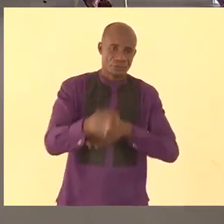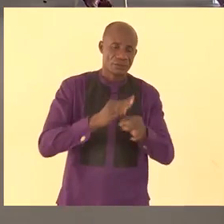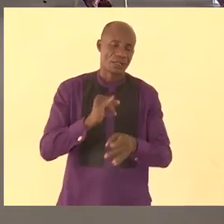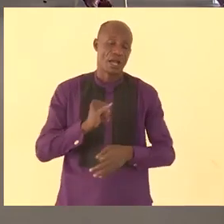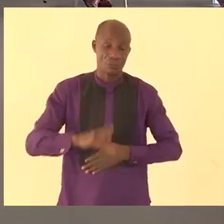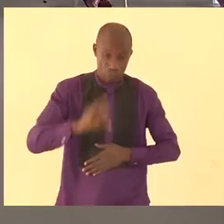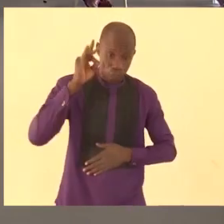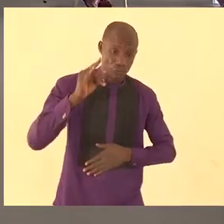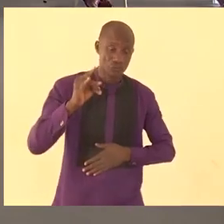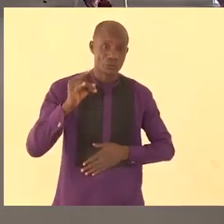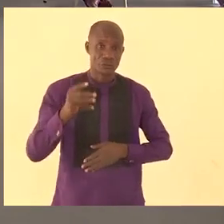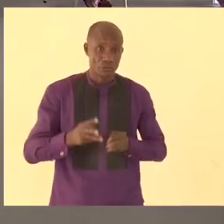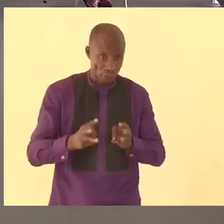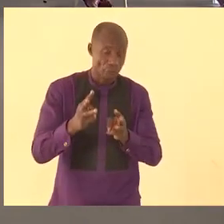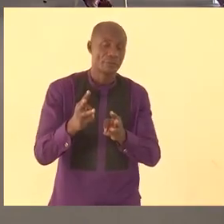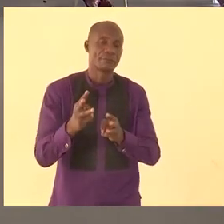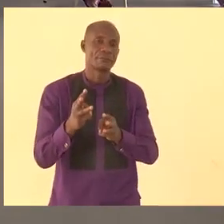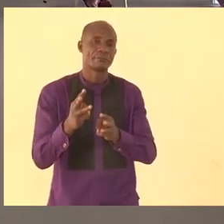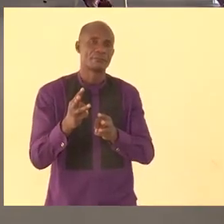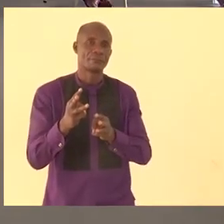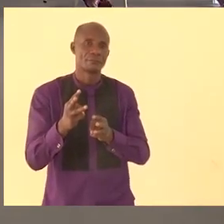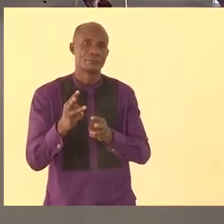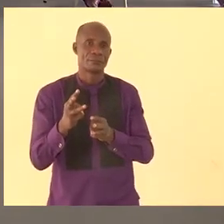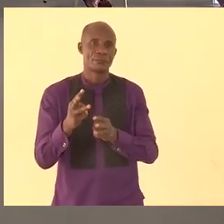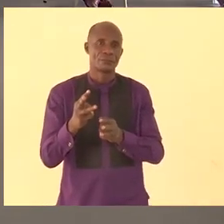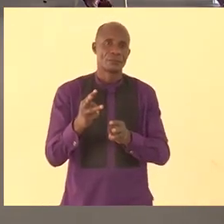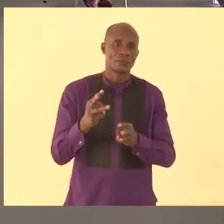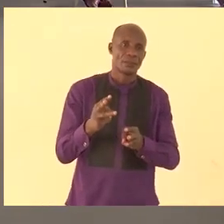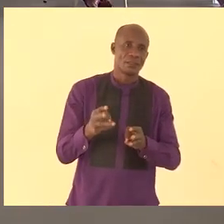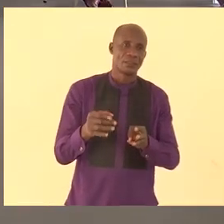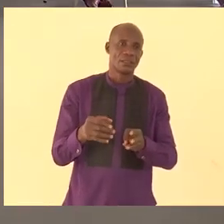path of rejoicing. Because this thing has a magnetic and